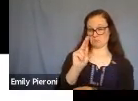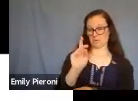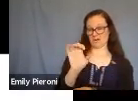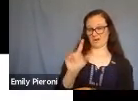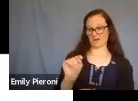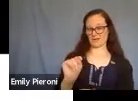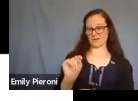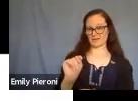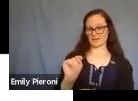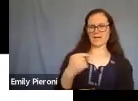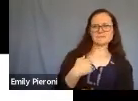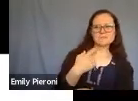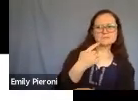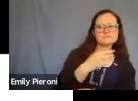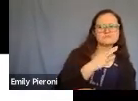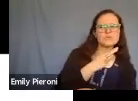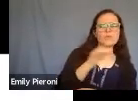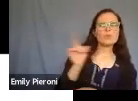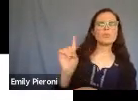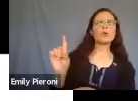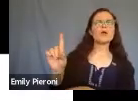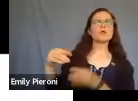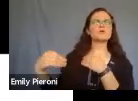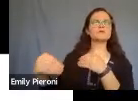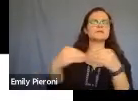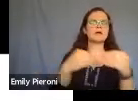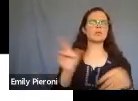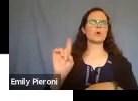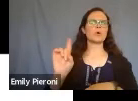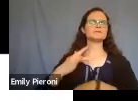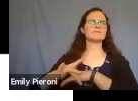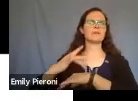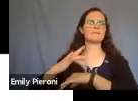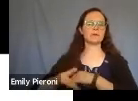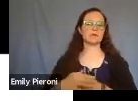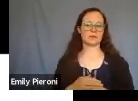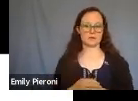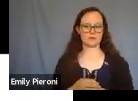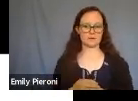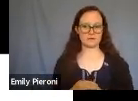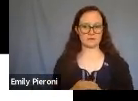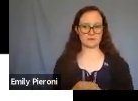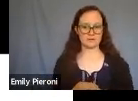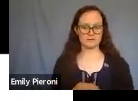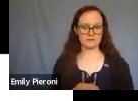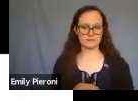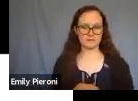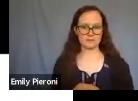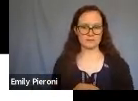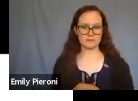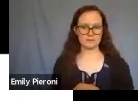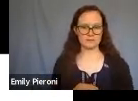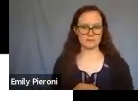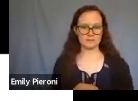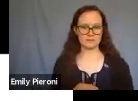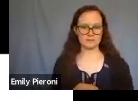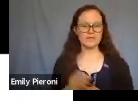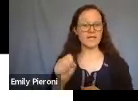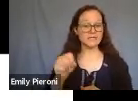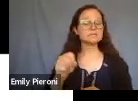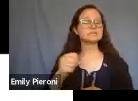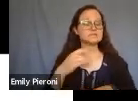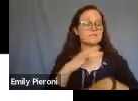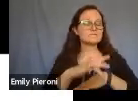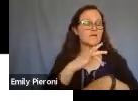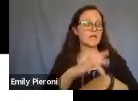I mean, I'm just curious where you sell it and if it's available. Yes, actually, we have that available to the public. We